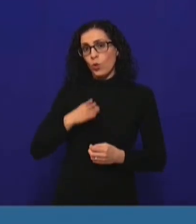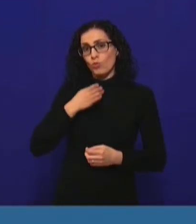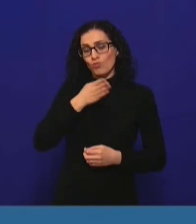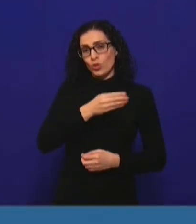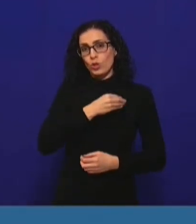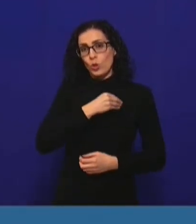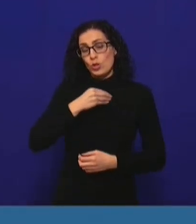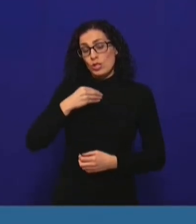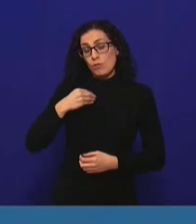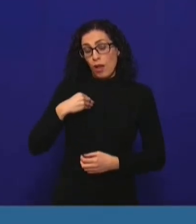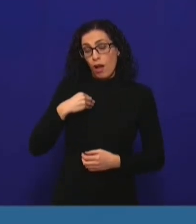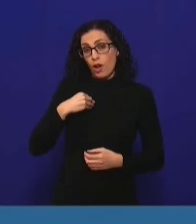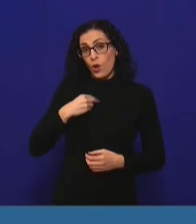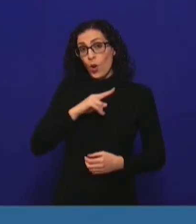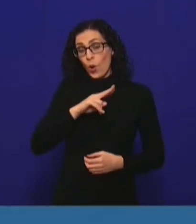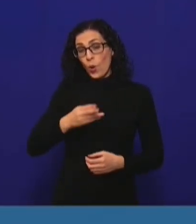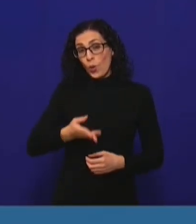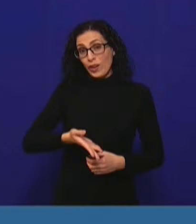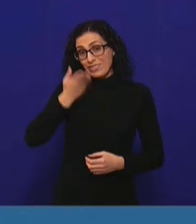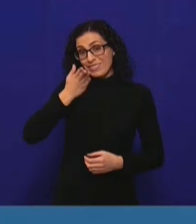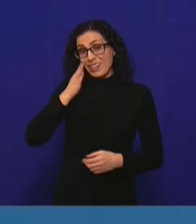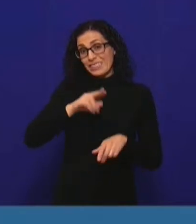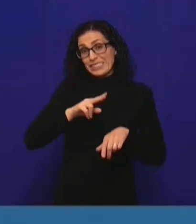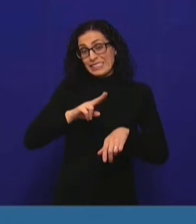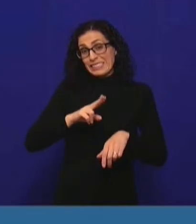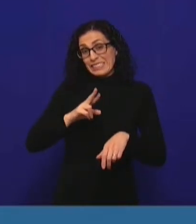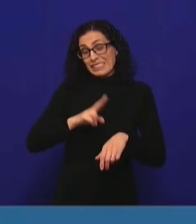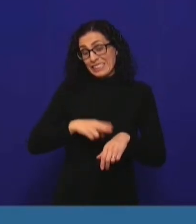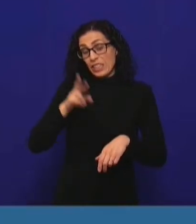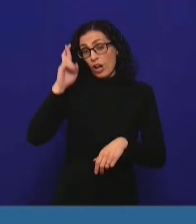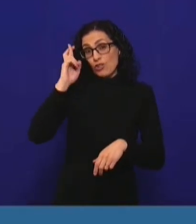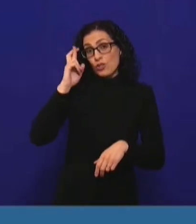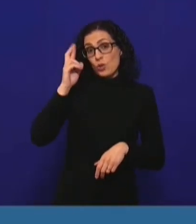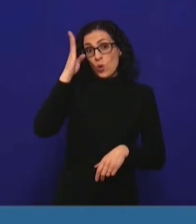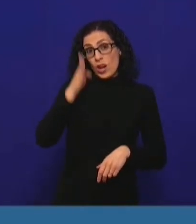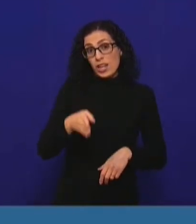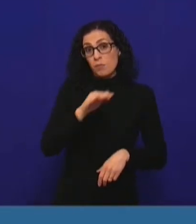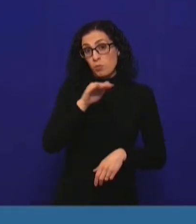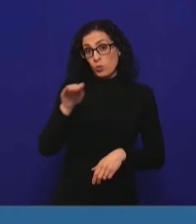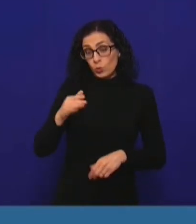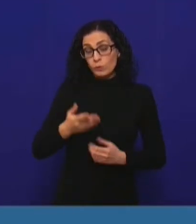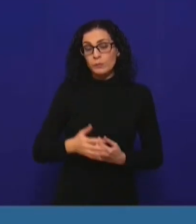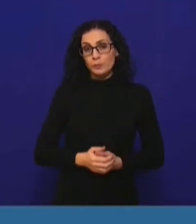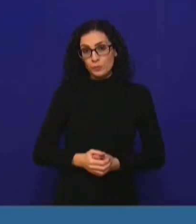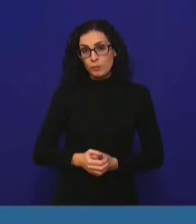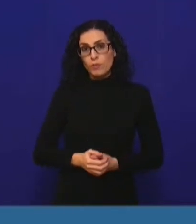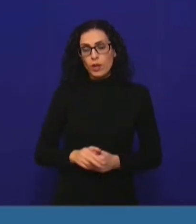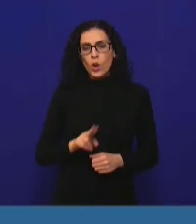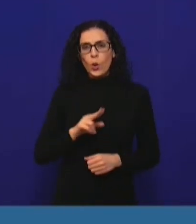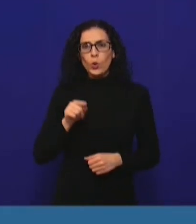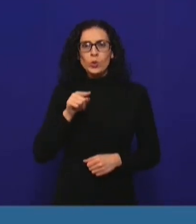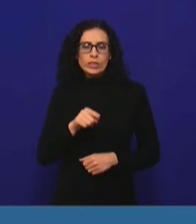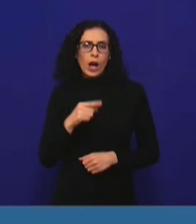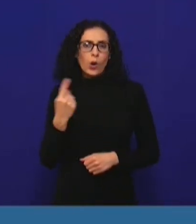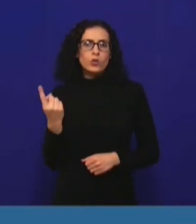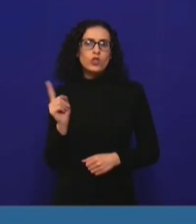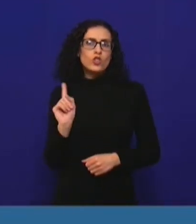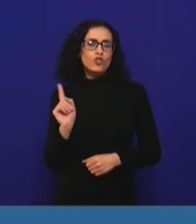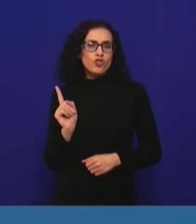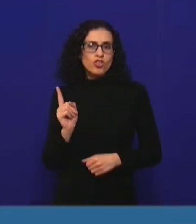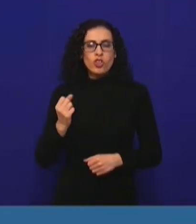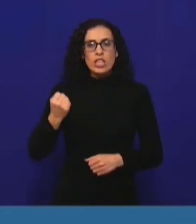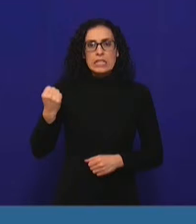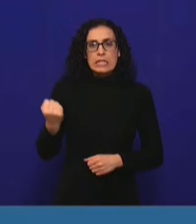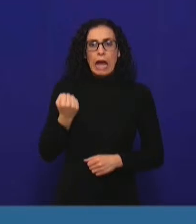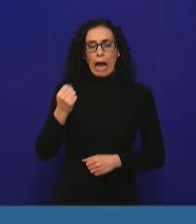parti tal-imwiet kienu iktar f'dawn il-gruppi ta' nies. U dawn huma l-kondizzjonijiet mediċi li ġew elenkati anke mix-xjenza u